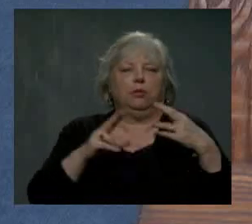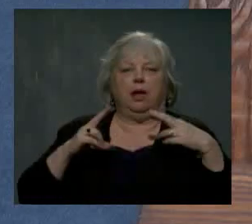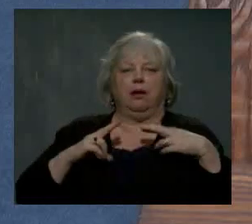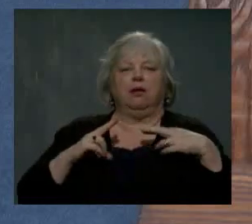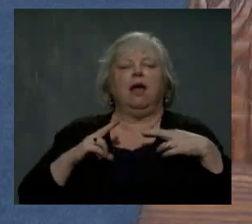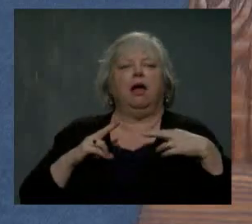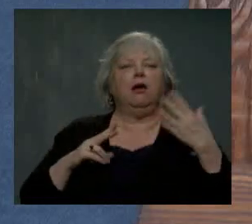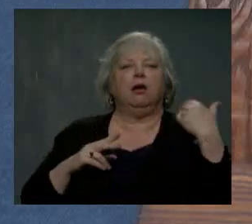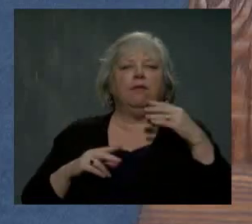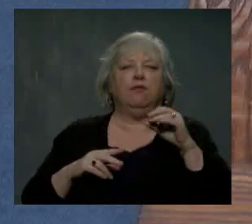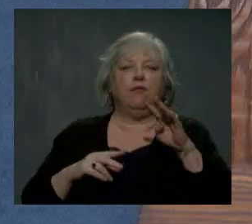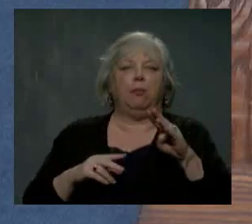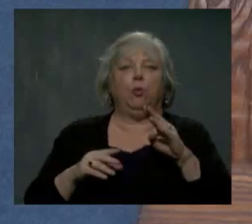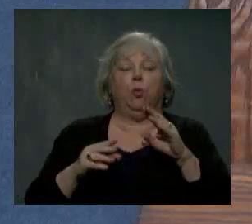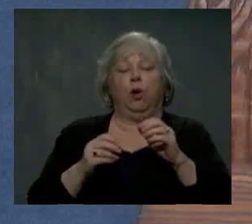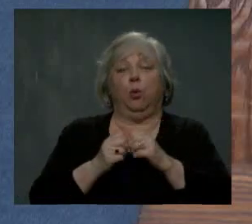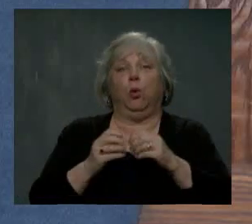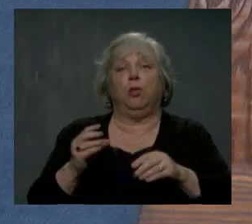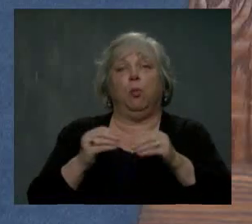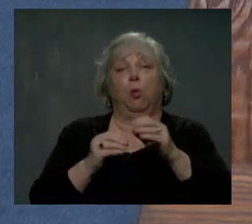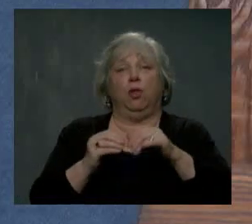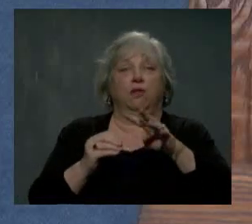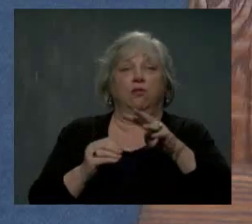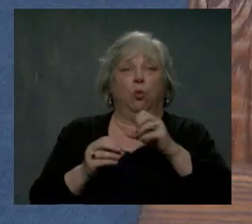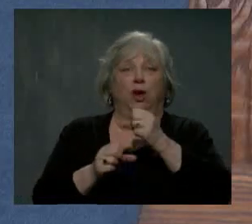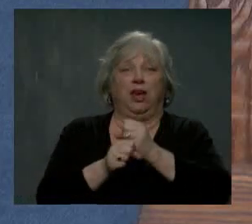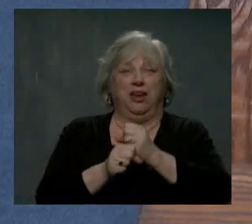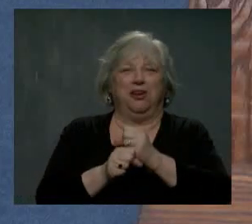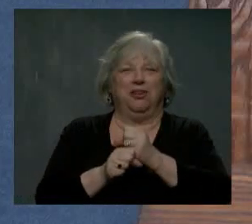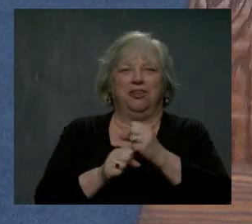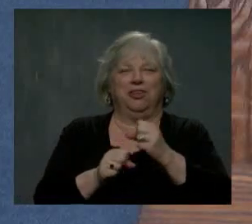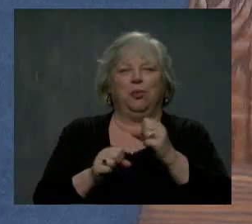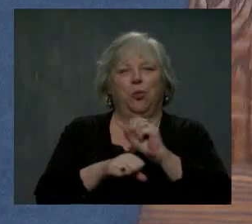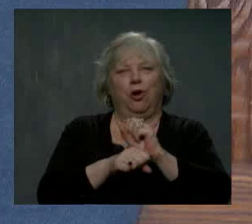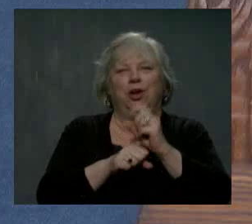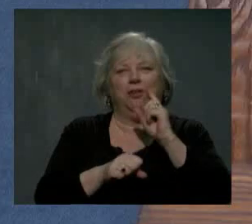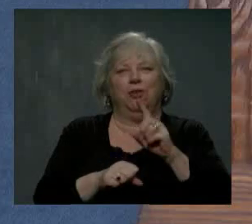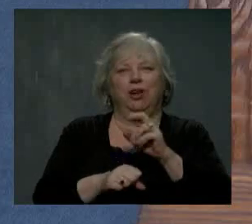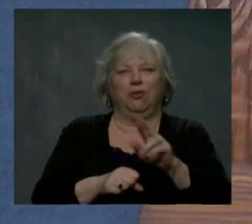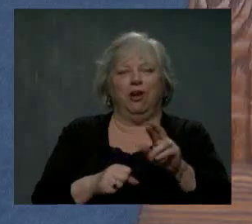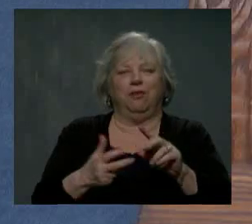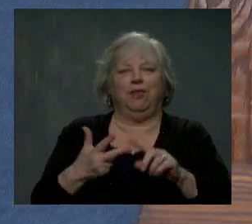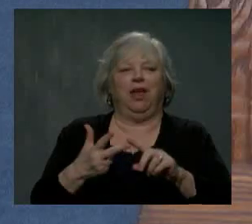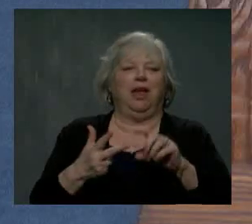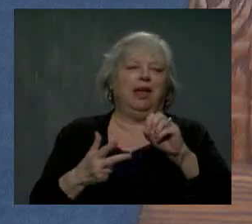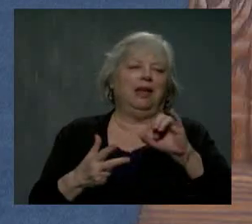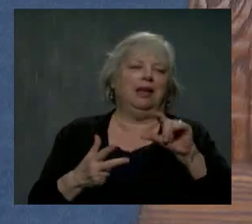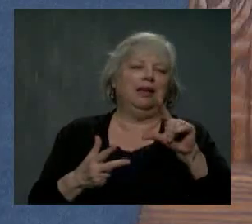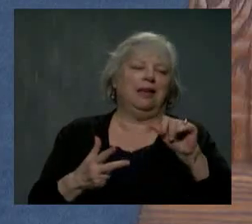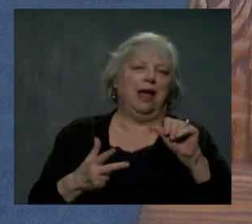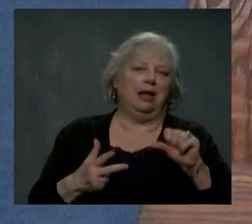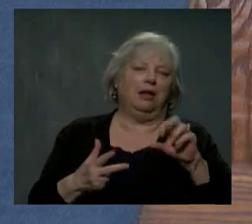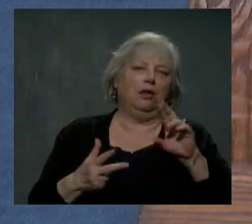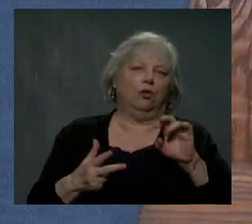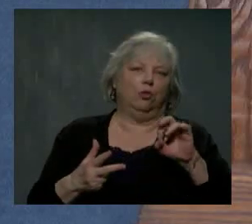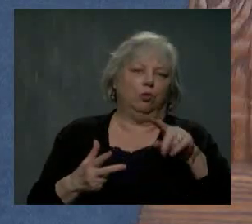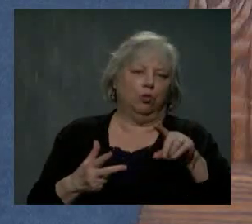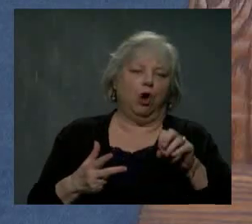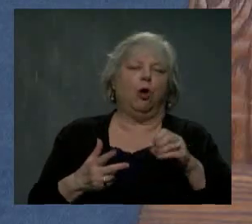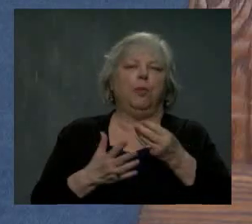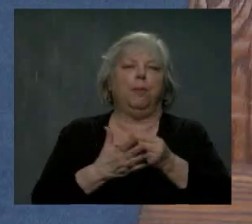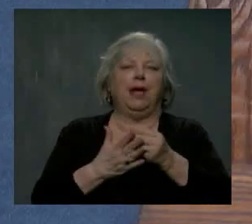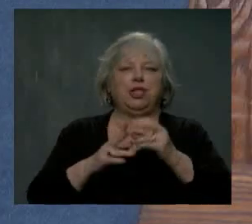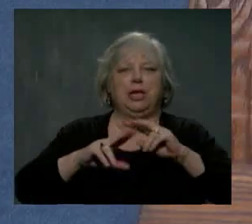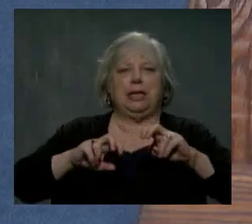40 years with the city. So that was a huge loss to us. And then especially Silas Rofe, our budget analyst, for his work